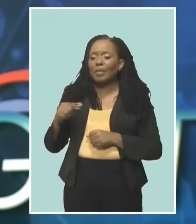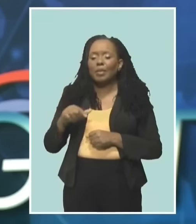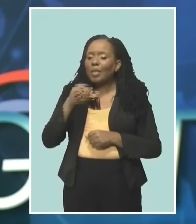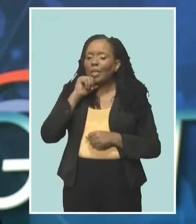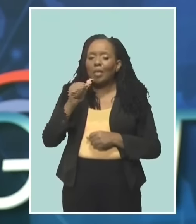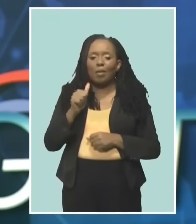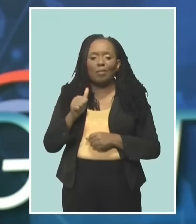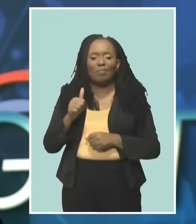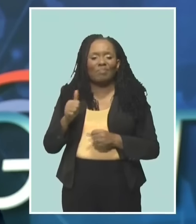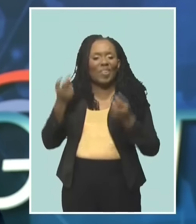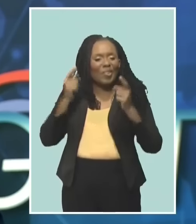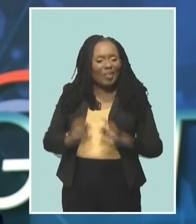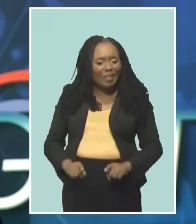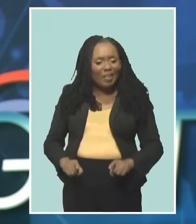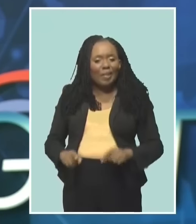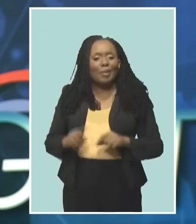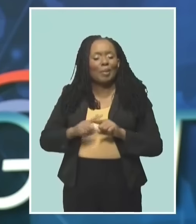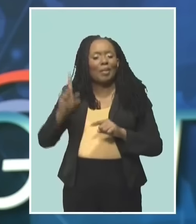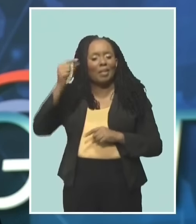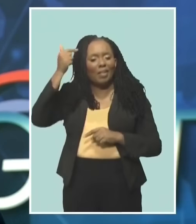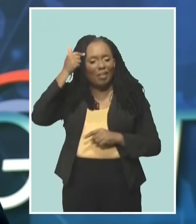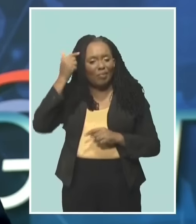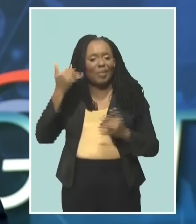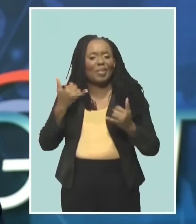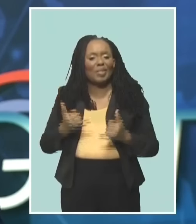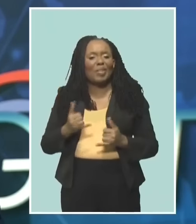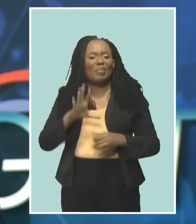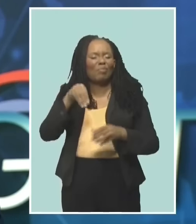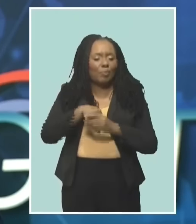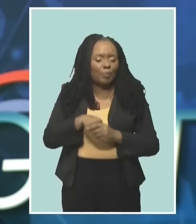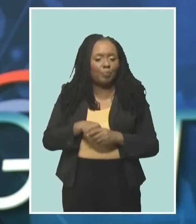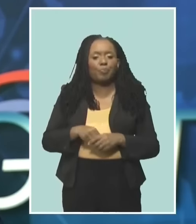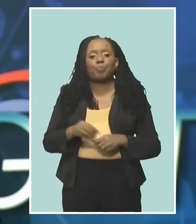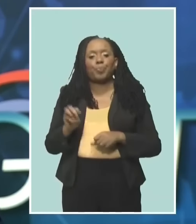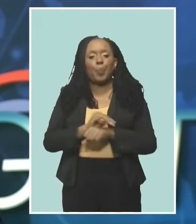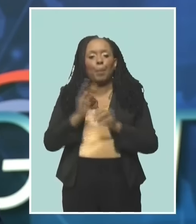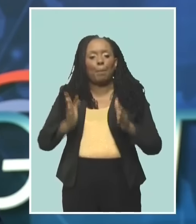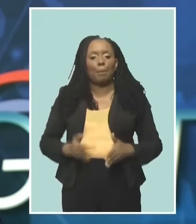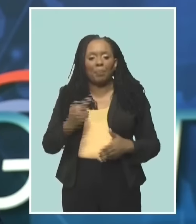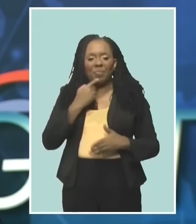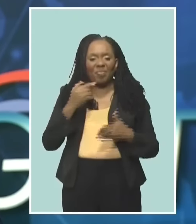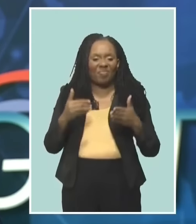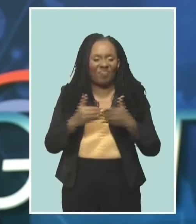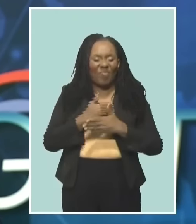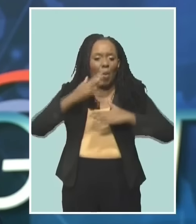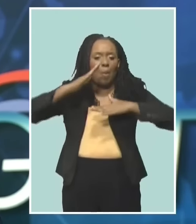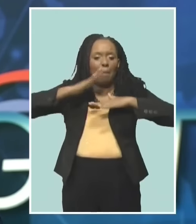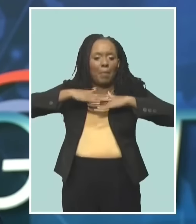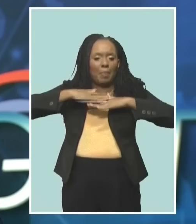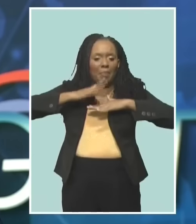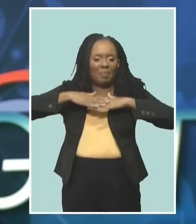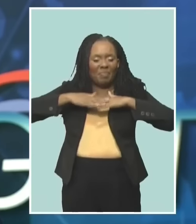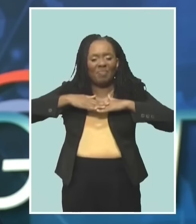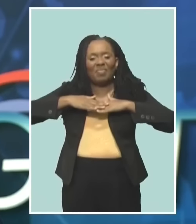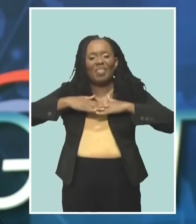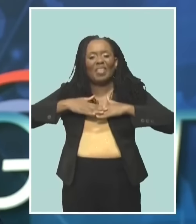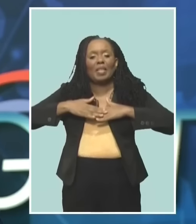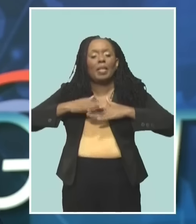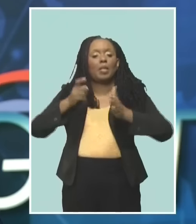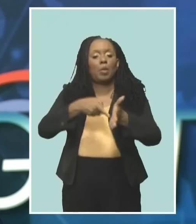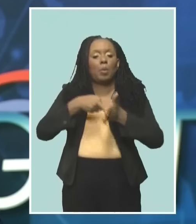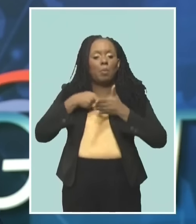and conditions, government has now stepped in. Minister Jordan revealed the new minimum conditions include a requirement for